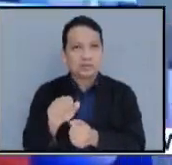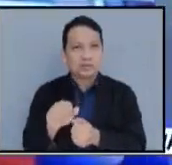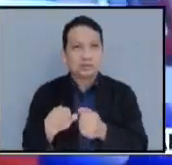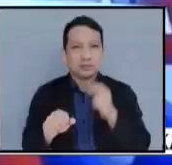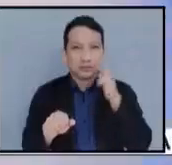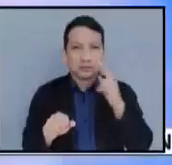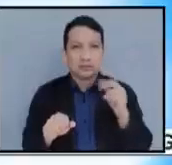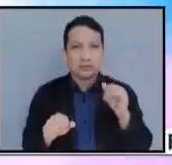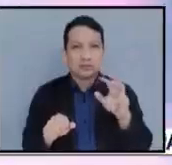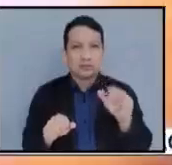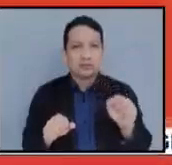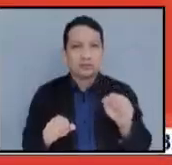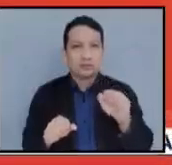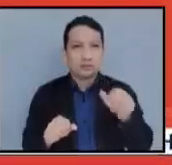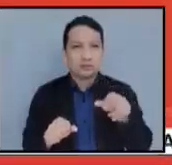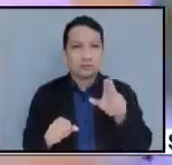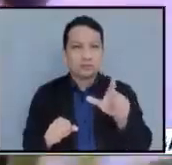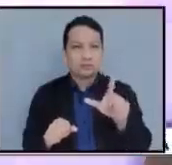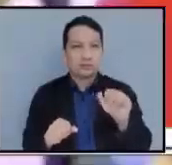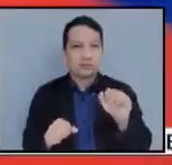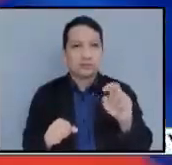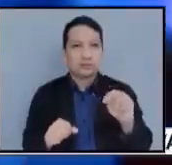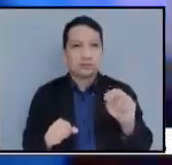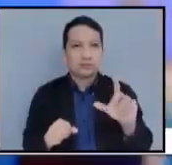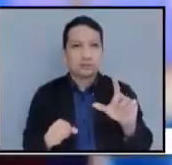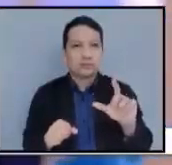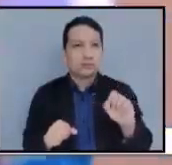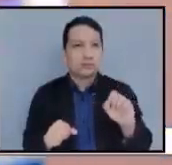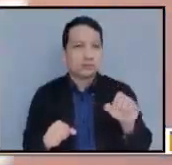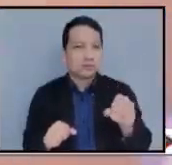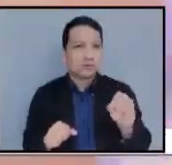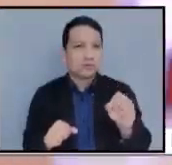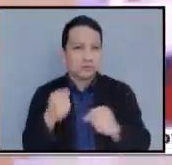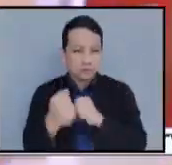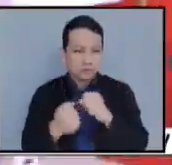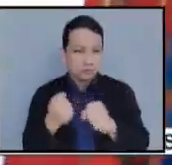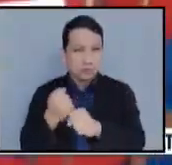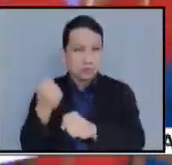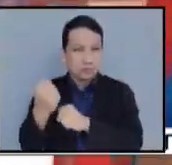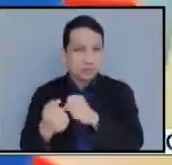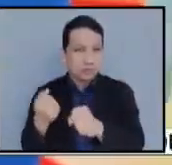at Julianne San Jose. Talaga nga namang every year, hindi papahuli at